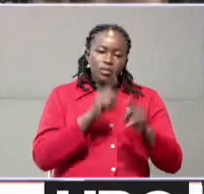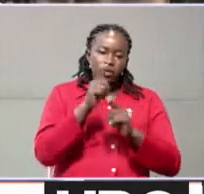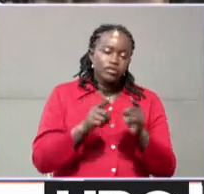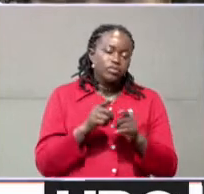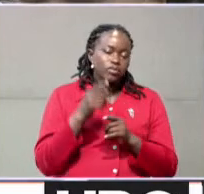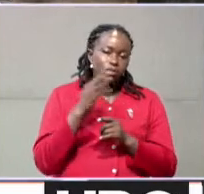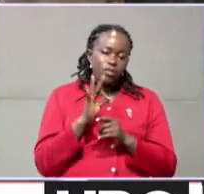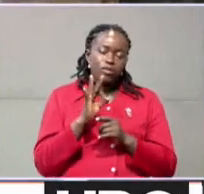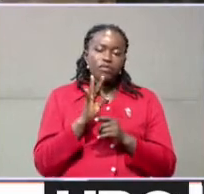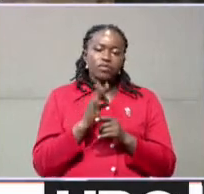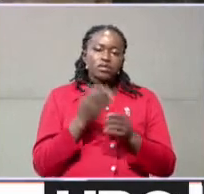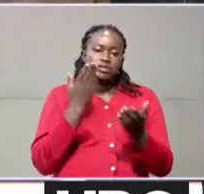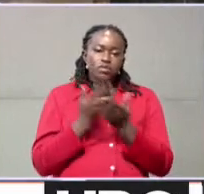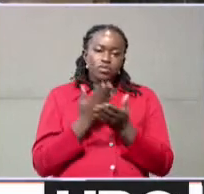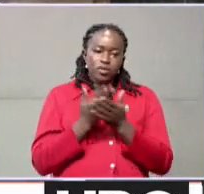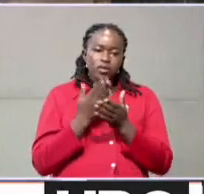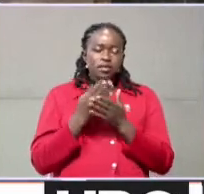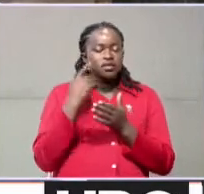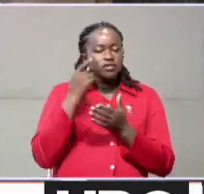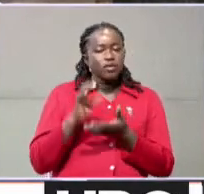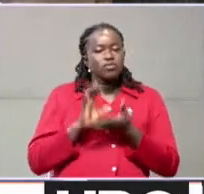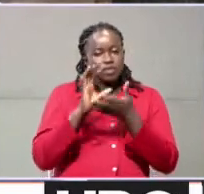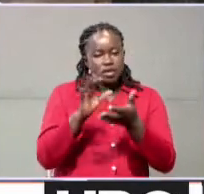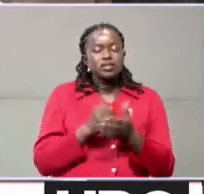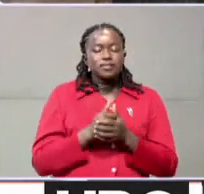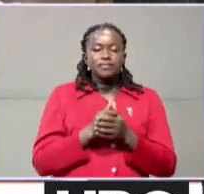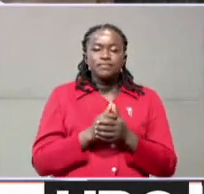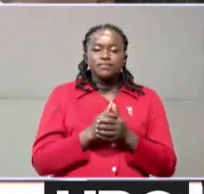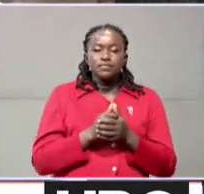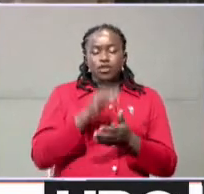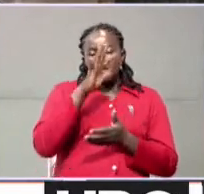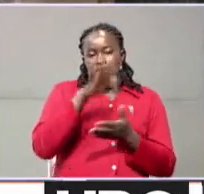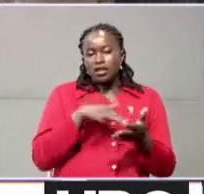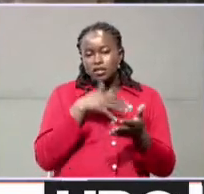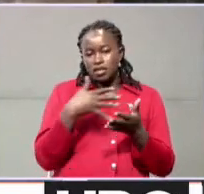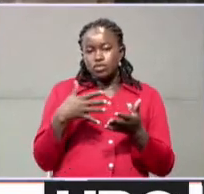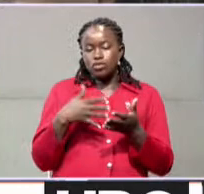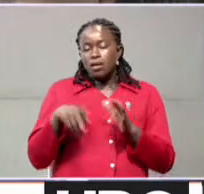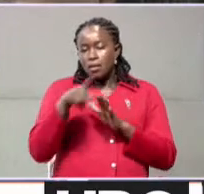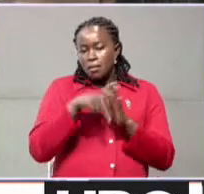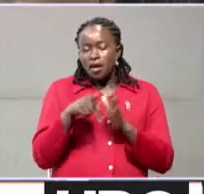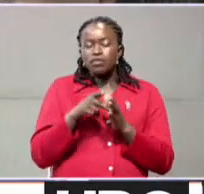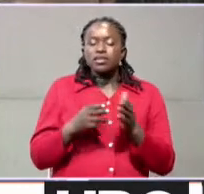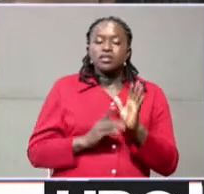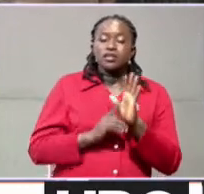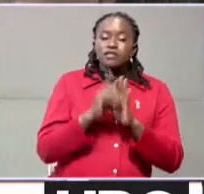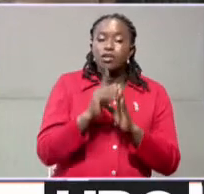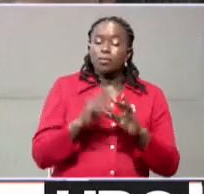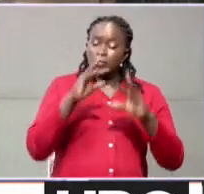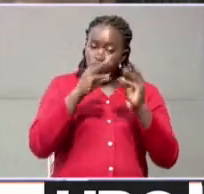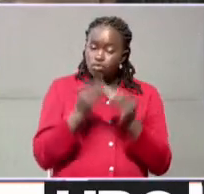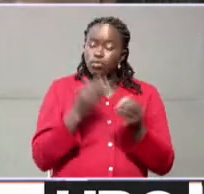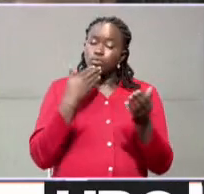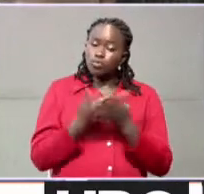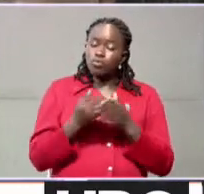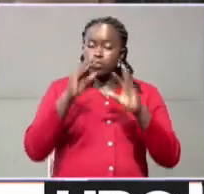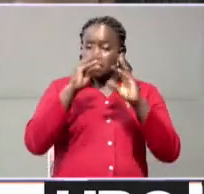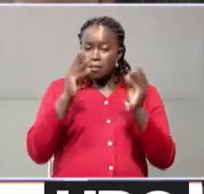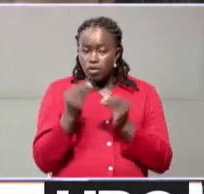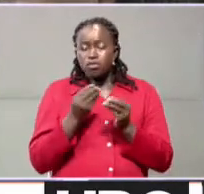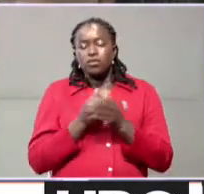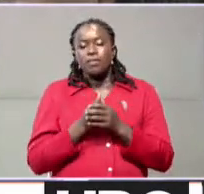of requests for releases of the disbursement shadow the party development model is a good model